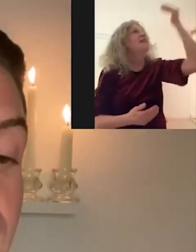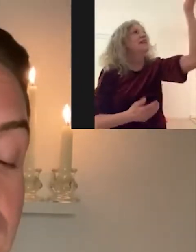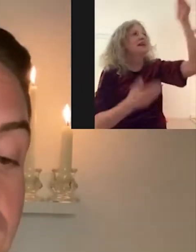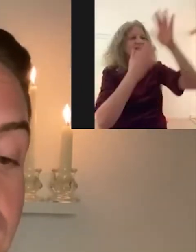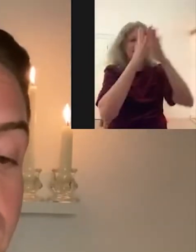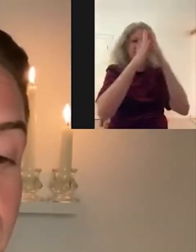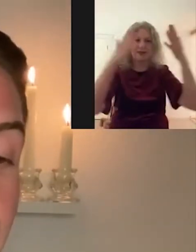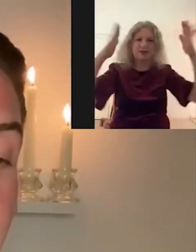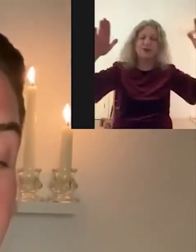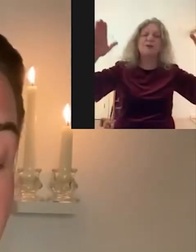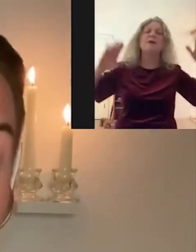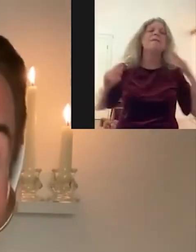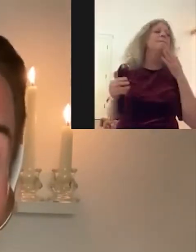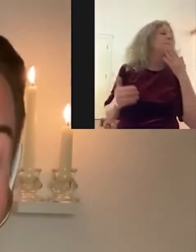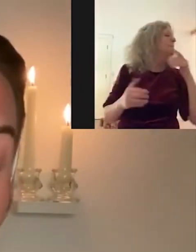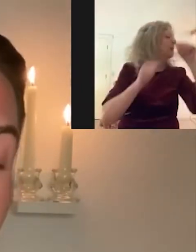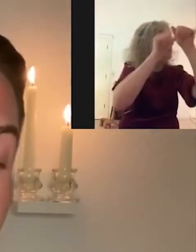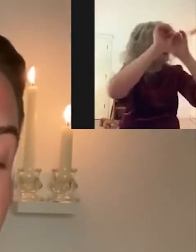Blessed are you,